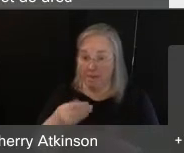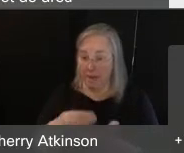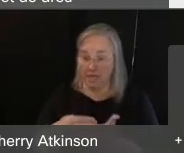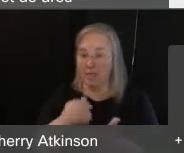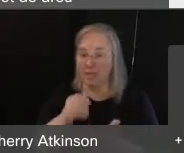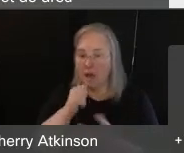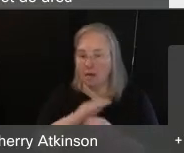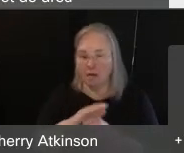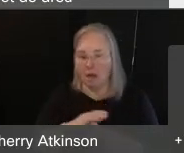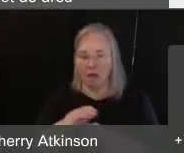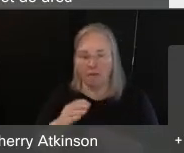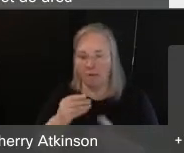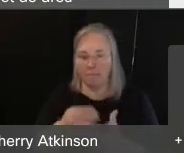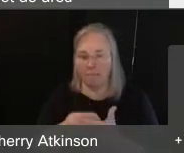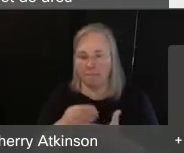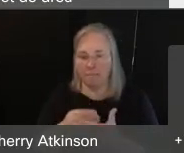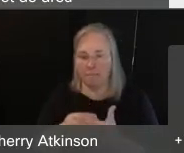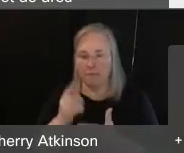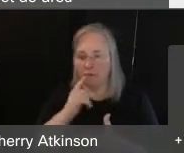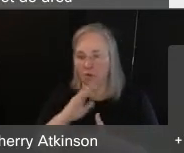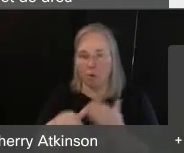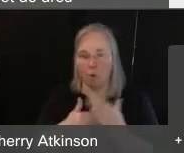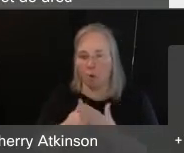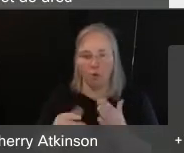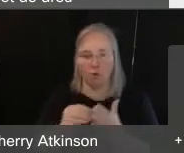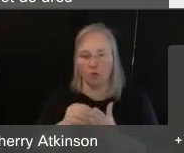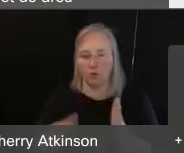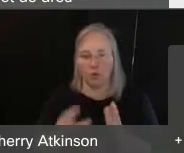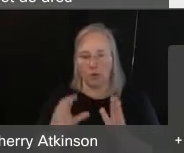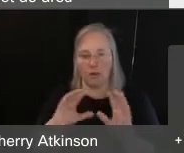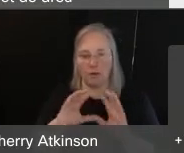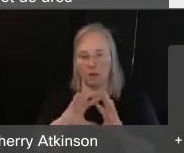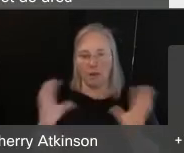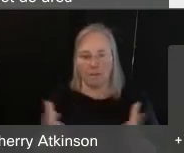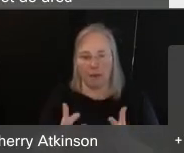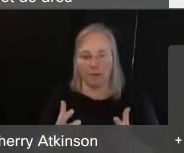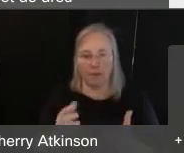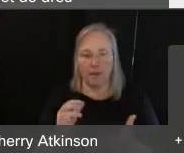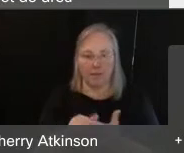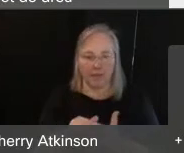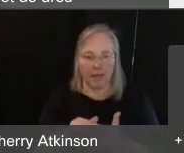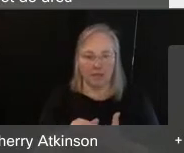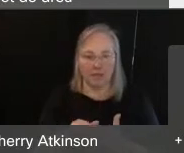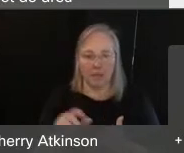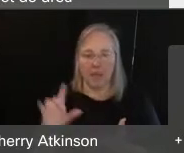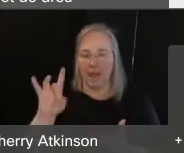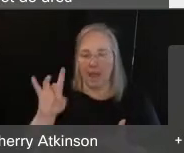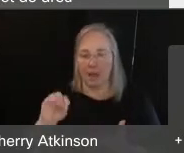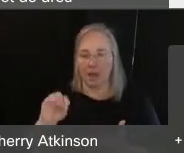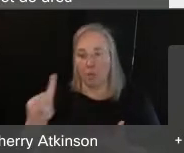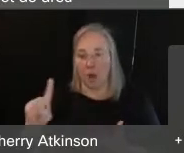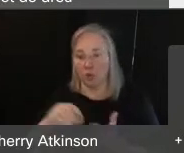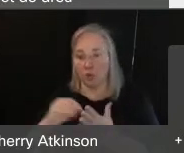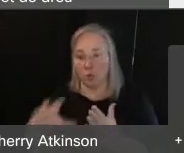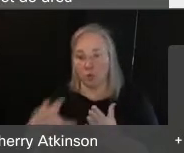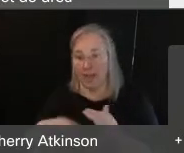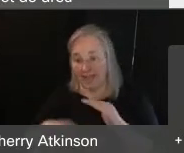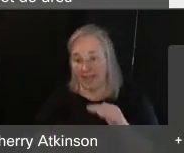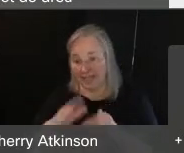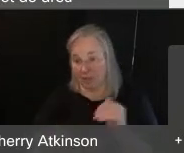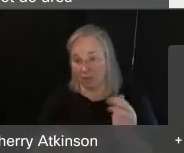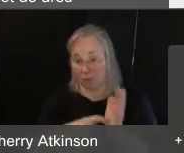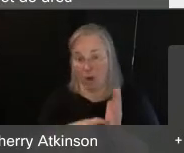whole student population. It's 800 to 1,000 students less than the required, right?